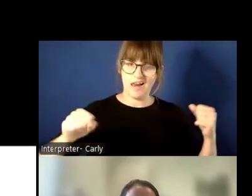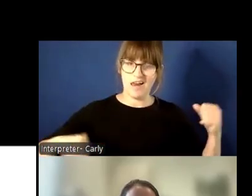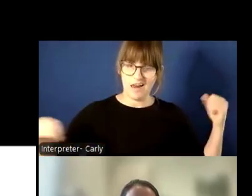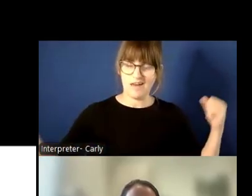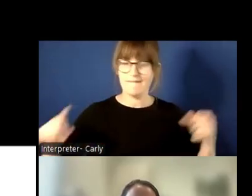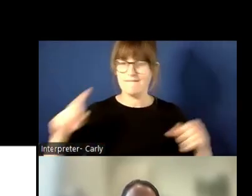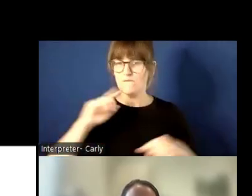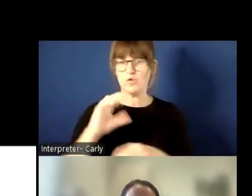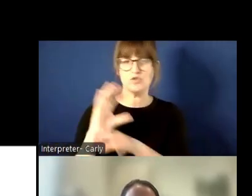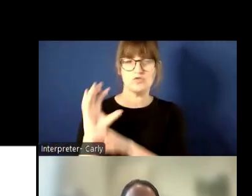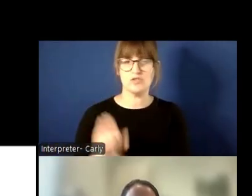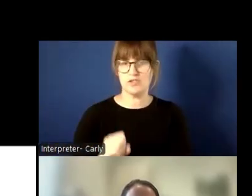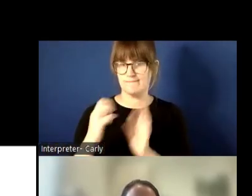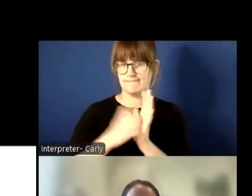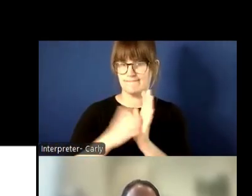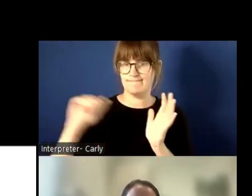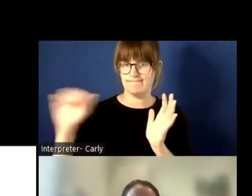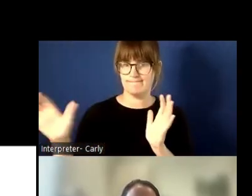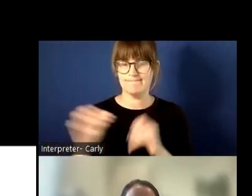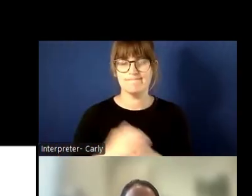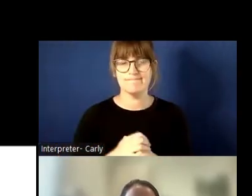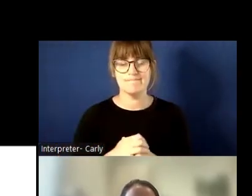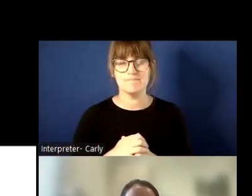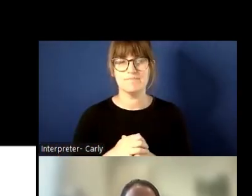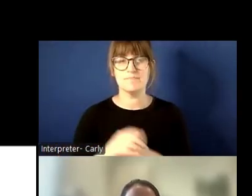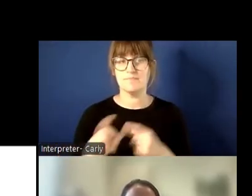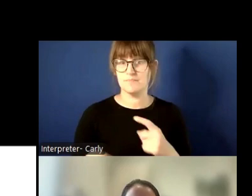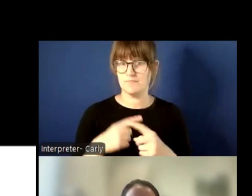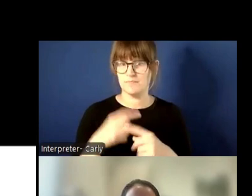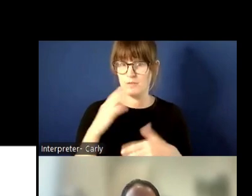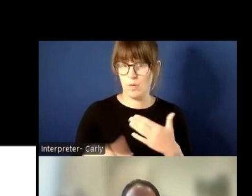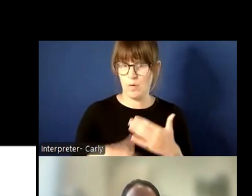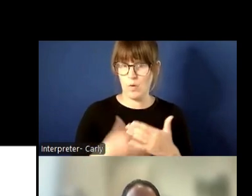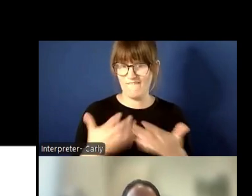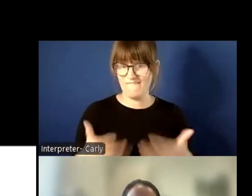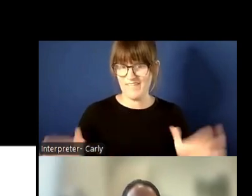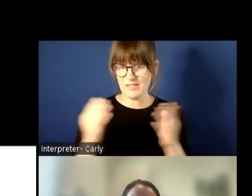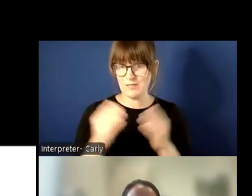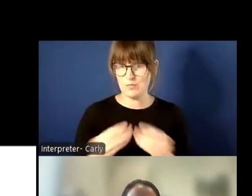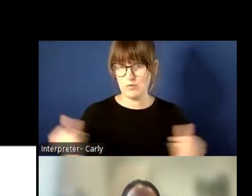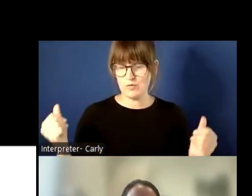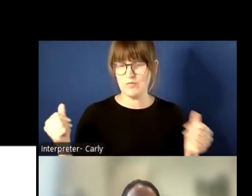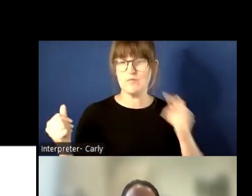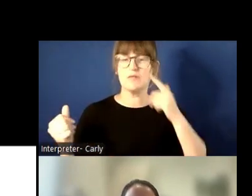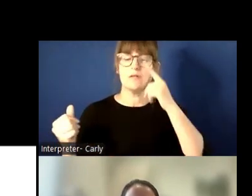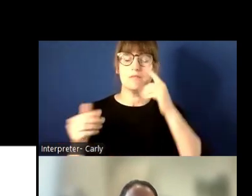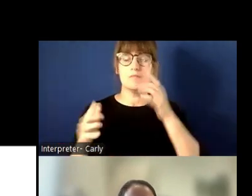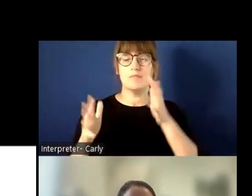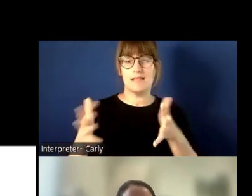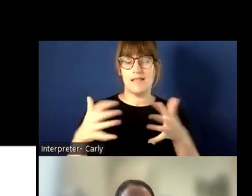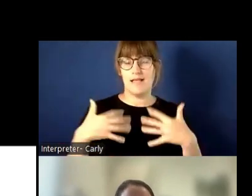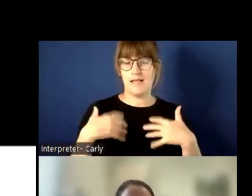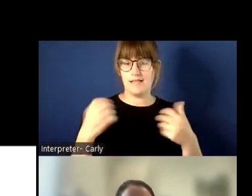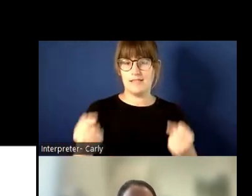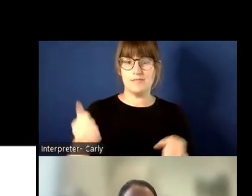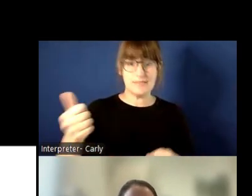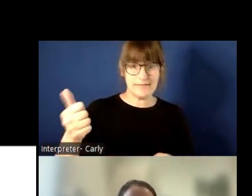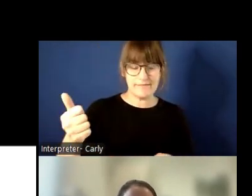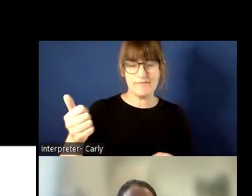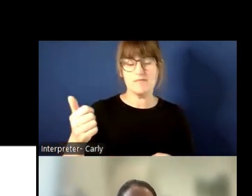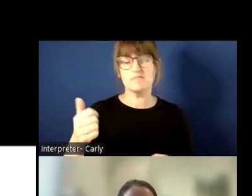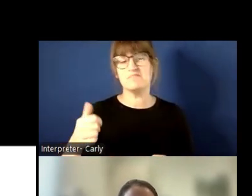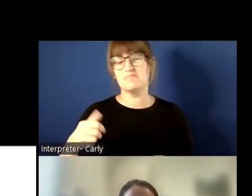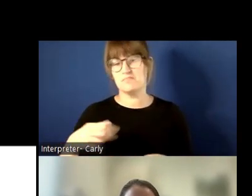traditional excision. After a patient's entire skin cancer has been removed, in some cases, we let it heal on its own, which is called